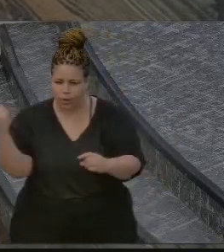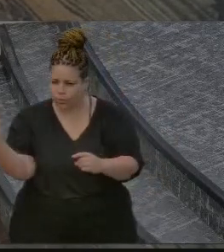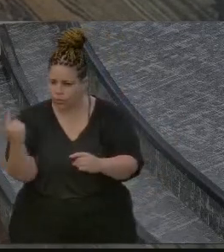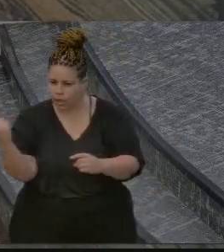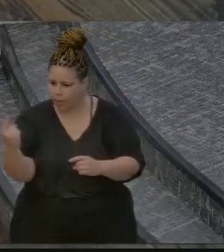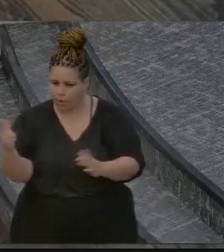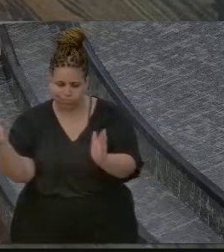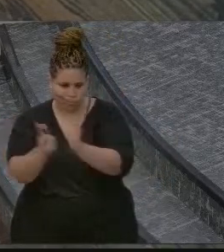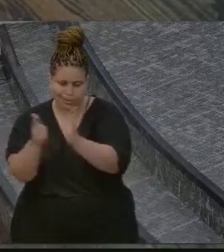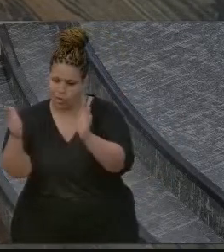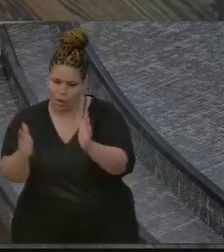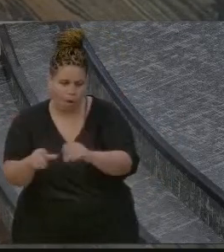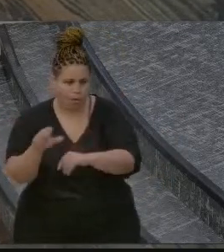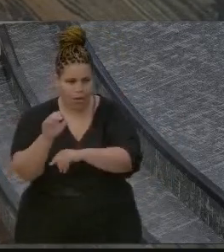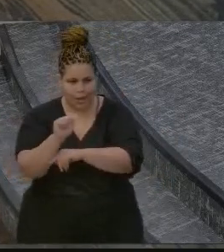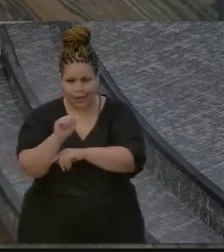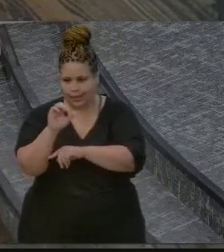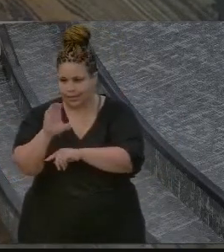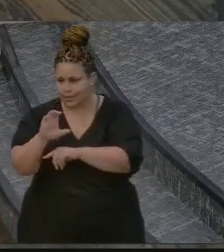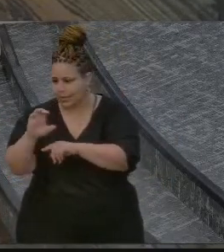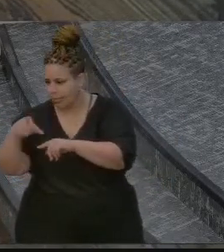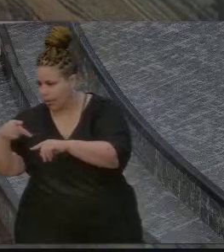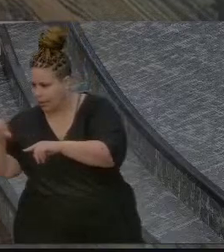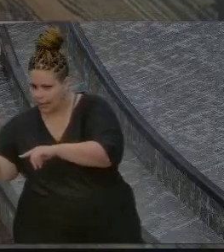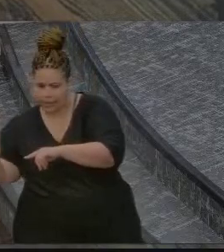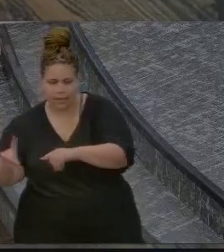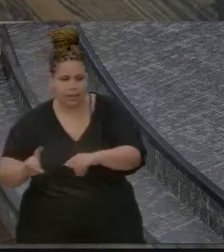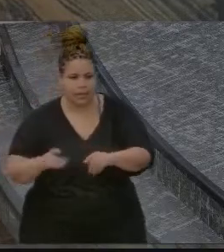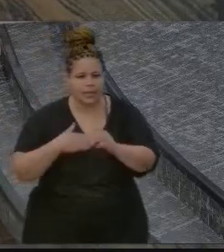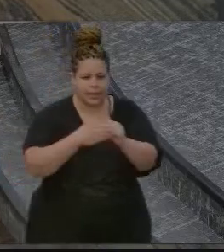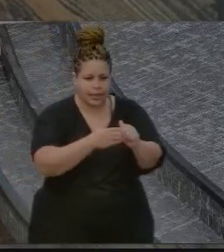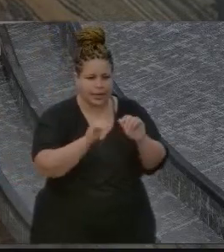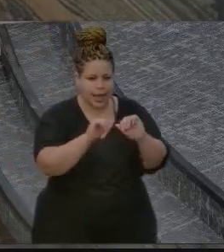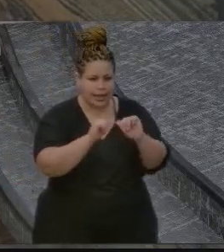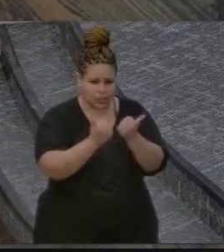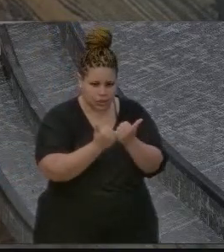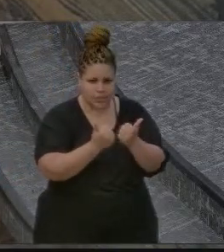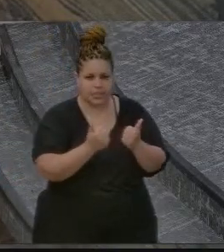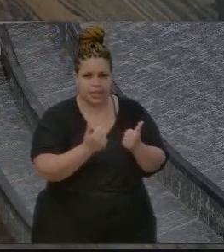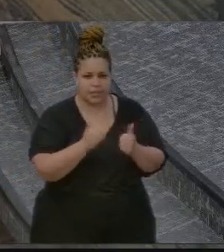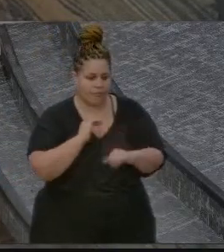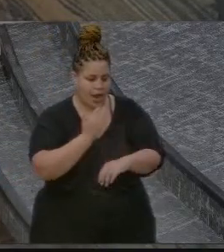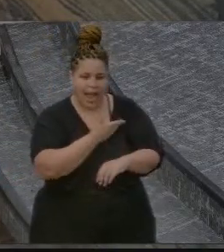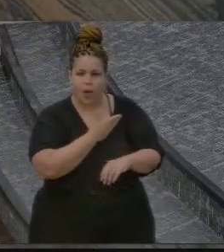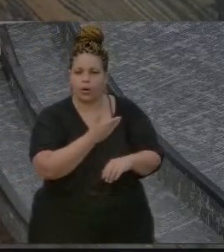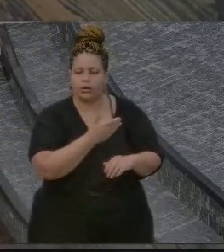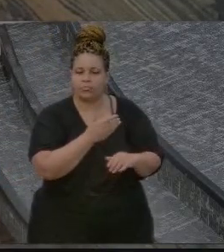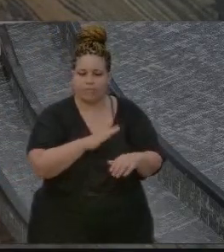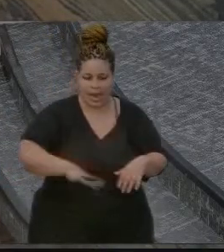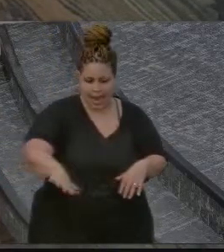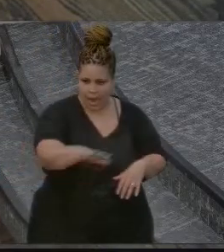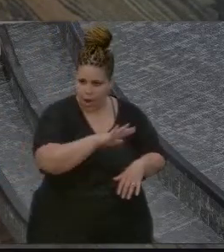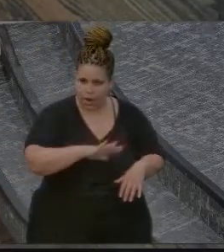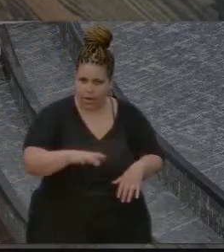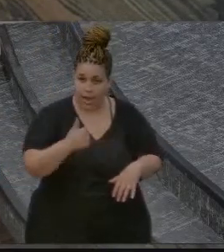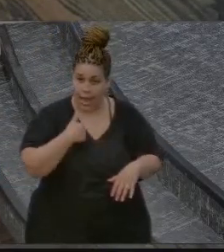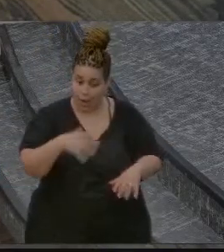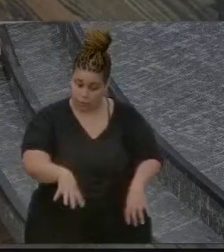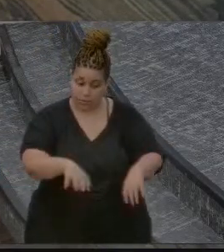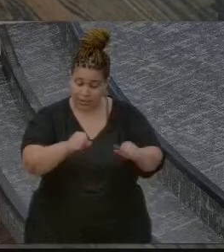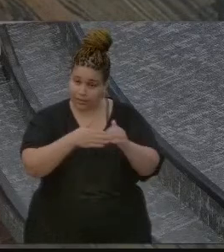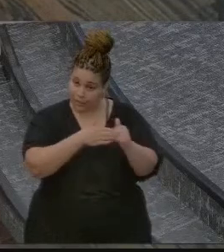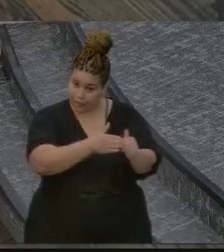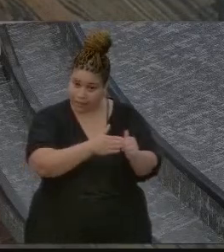ACCPD, who is the leading agency for our area, of course I get there, I'll take the lead. But when they come in, they deal